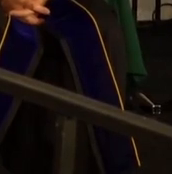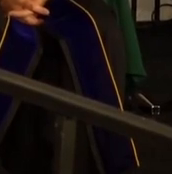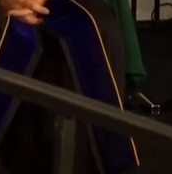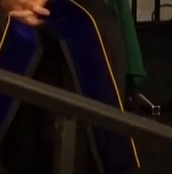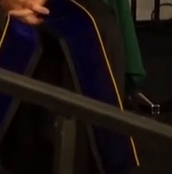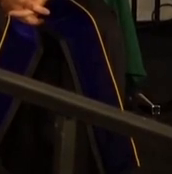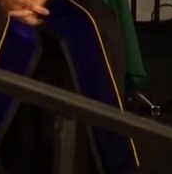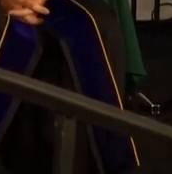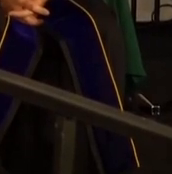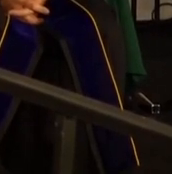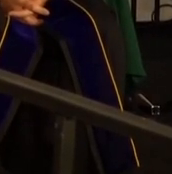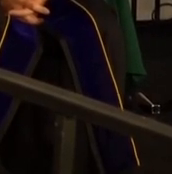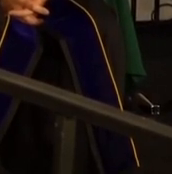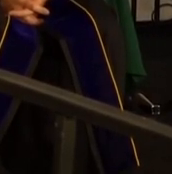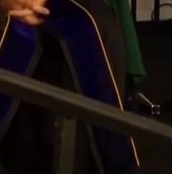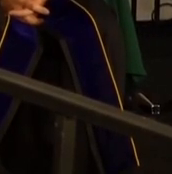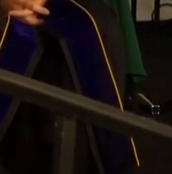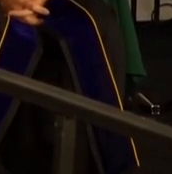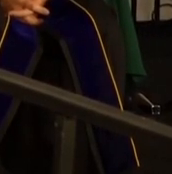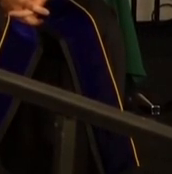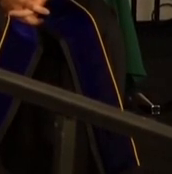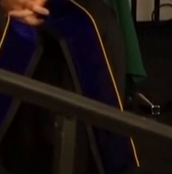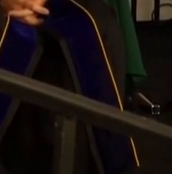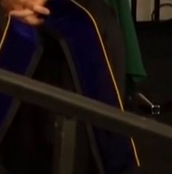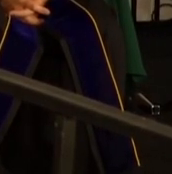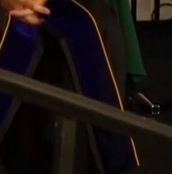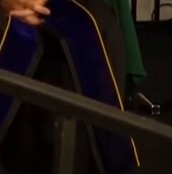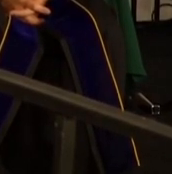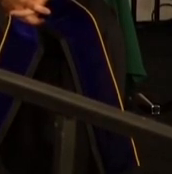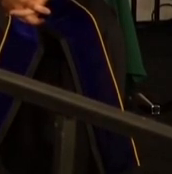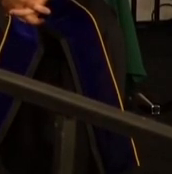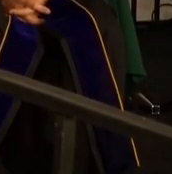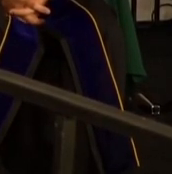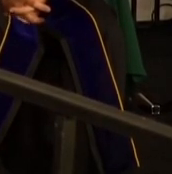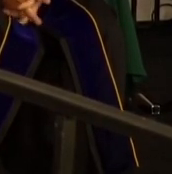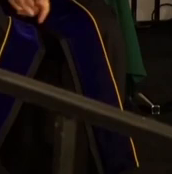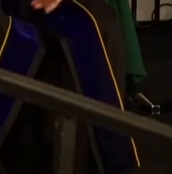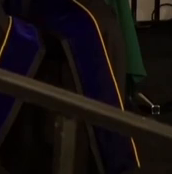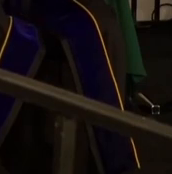All bachelor's right candidates, please rise.